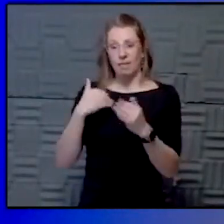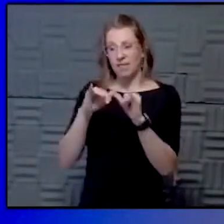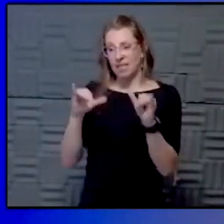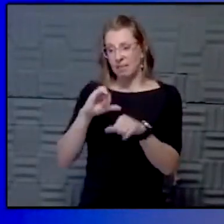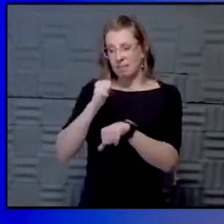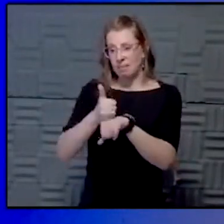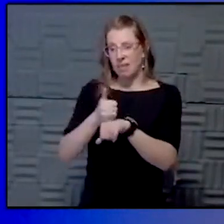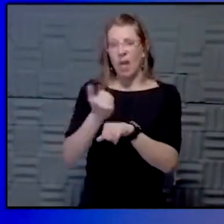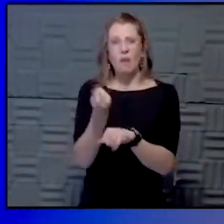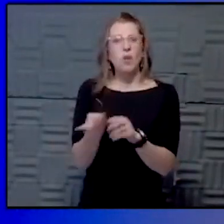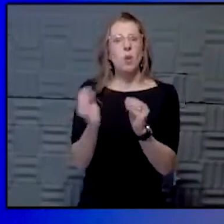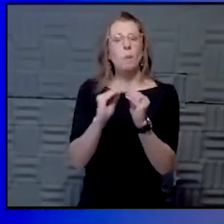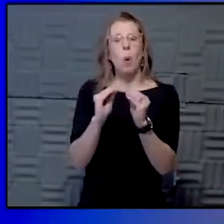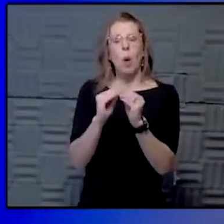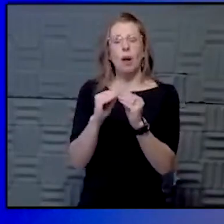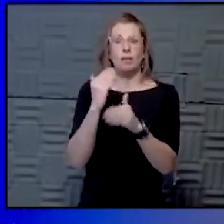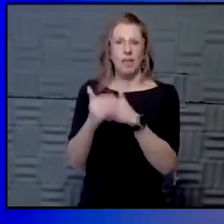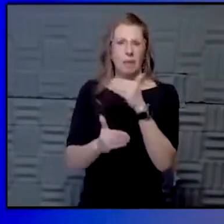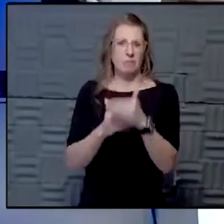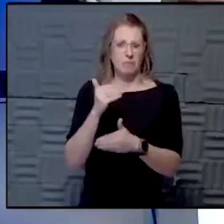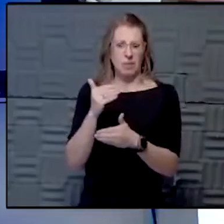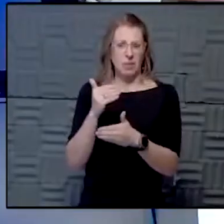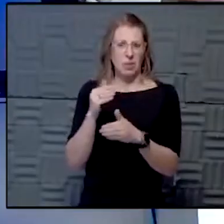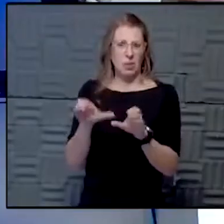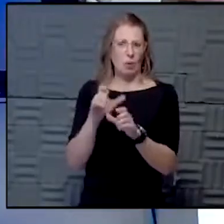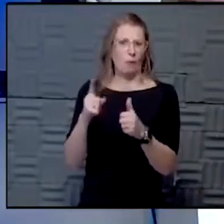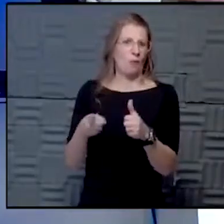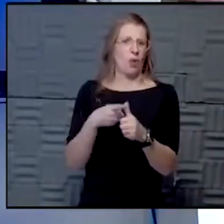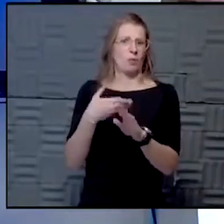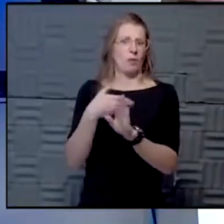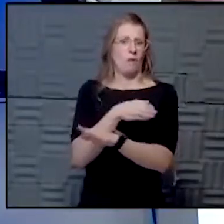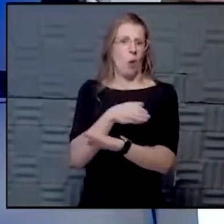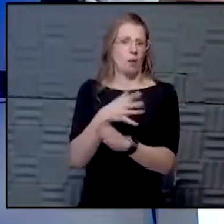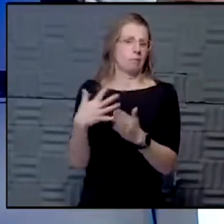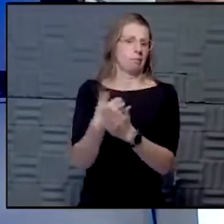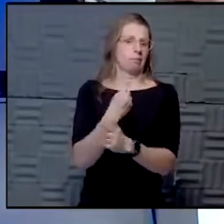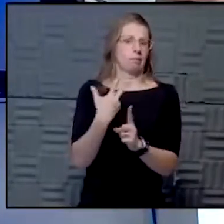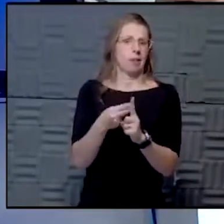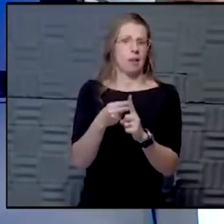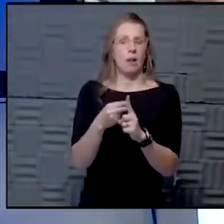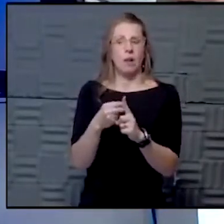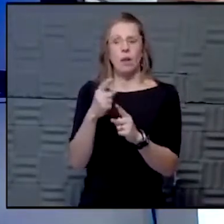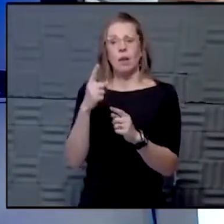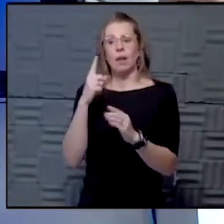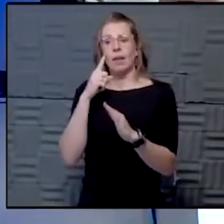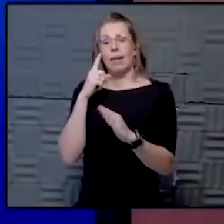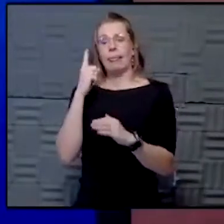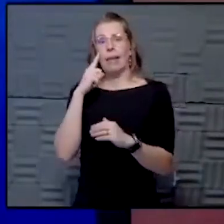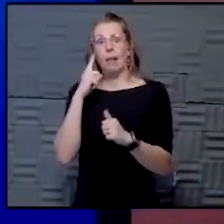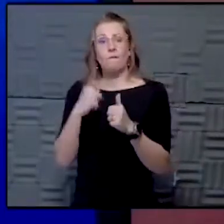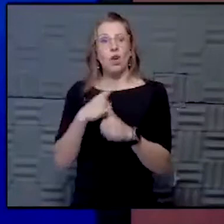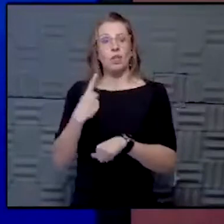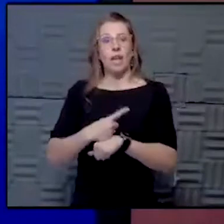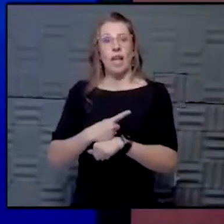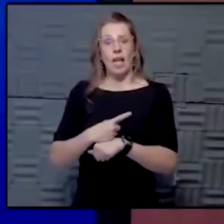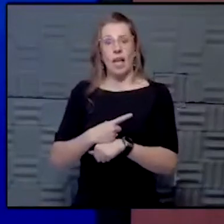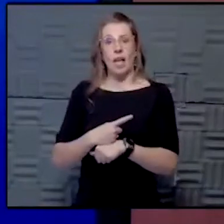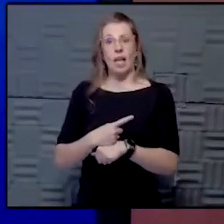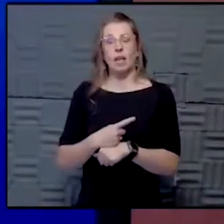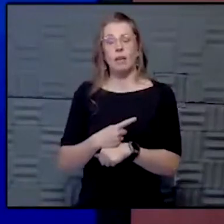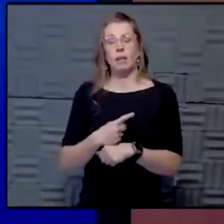a couple more steps to get to. But Yeah, so I think we're expecting that the first day, the absolute earliest, might be